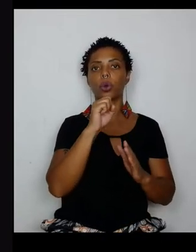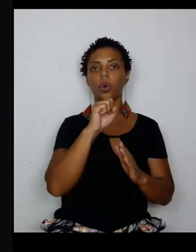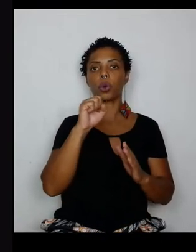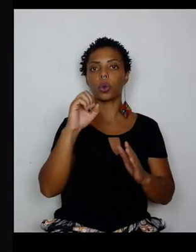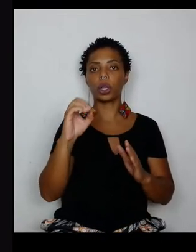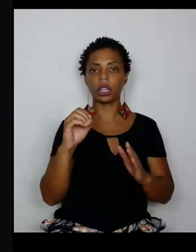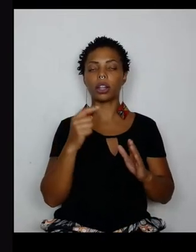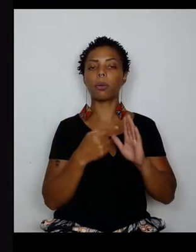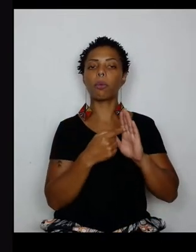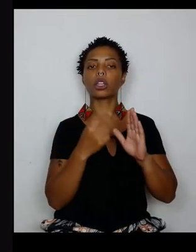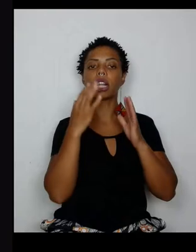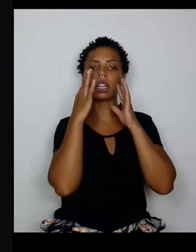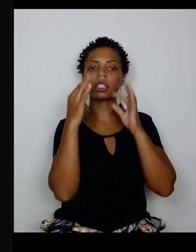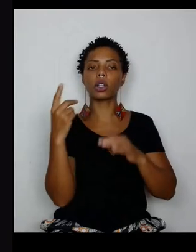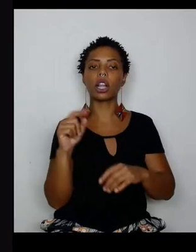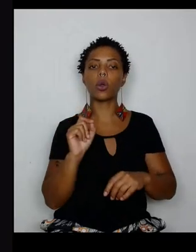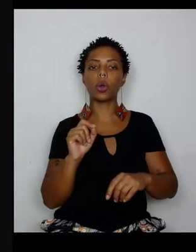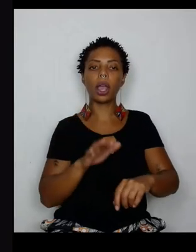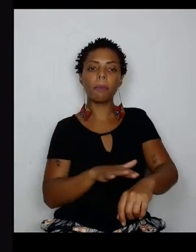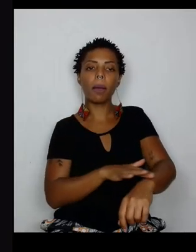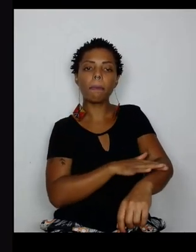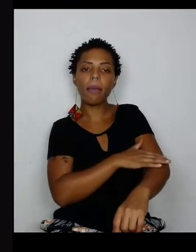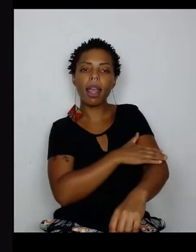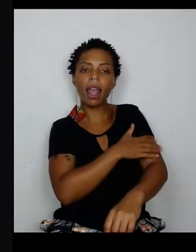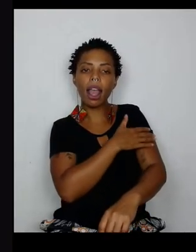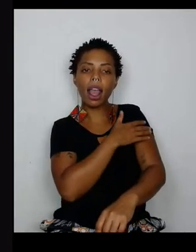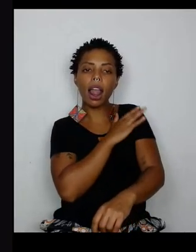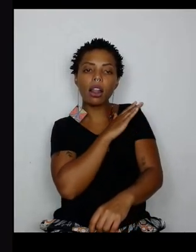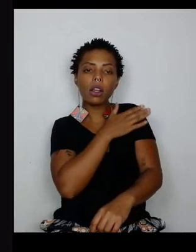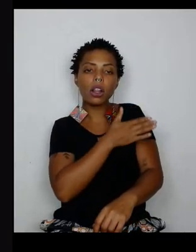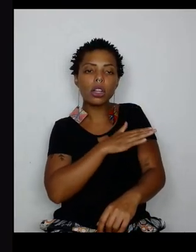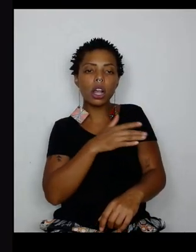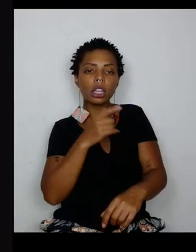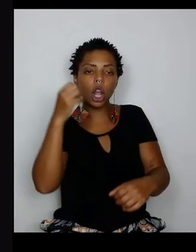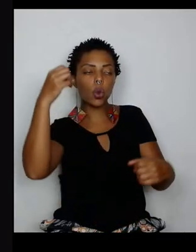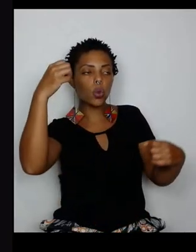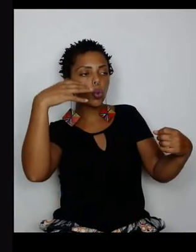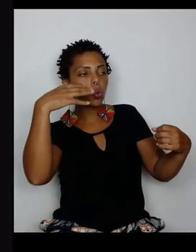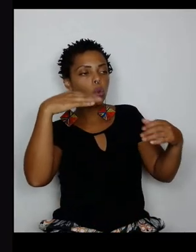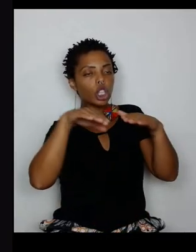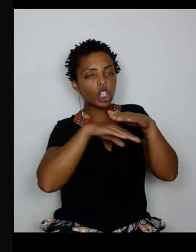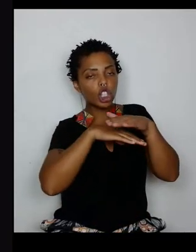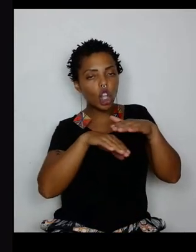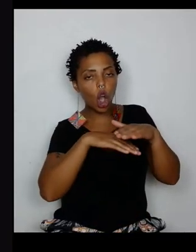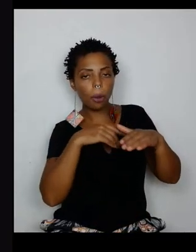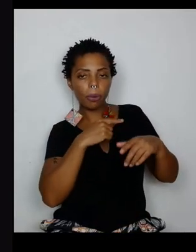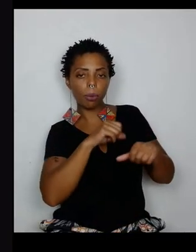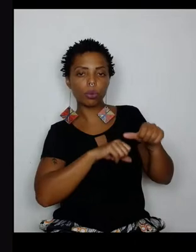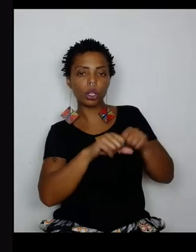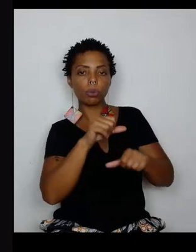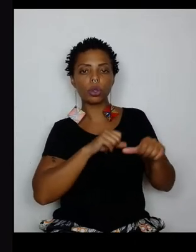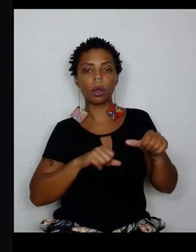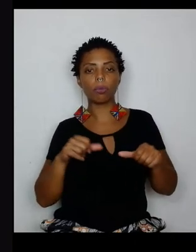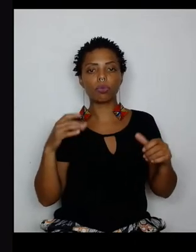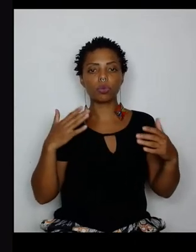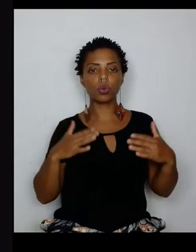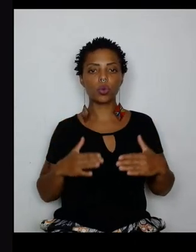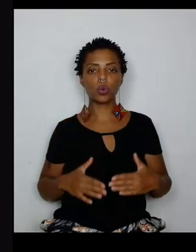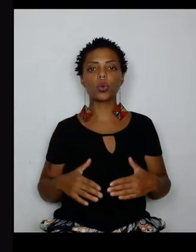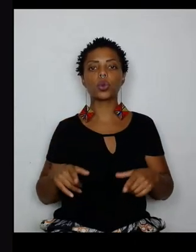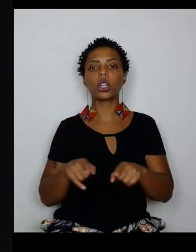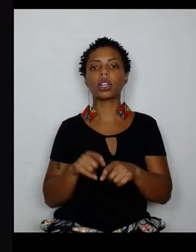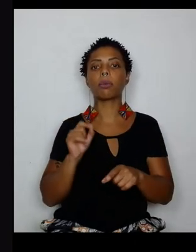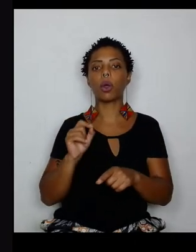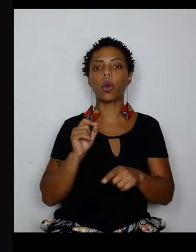surface as it is altered by light and shadow the various tints that modulated surfaces greens